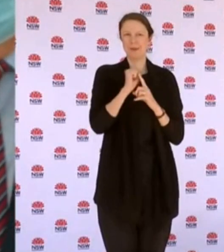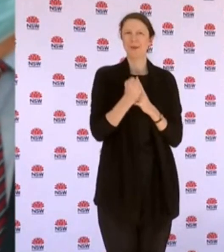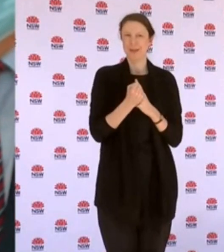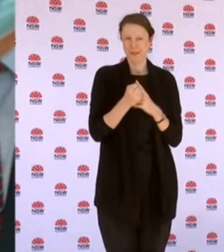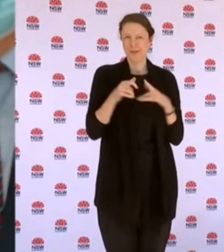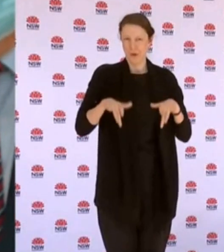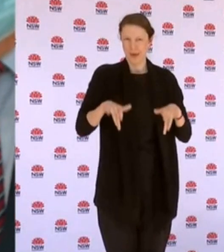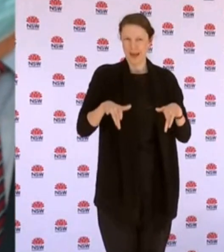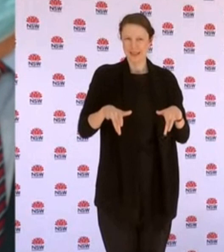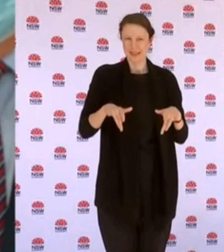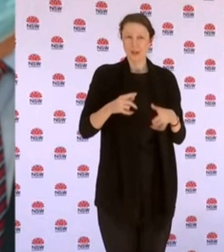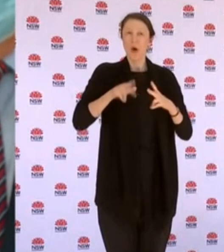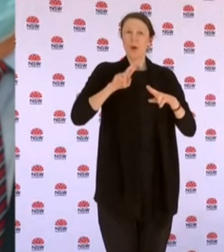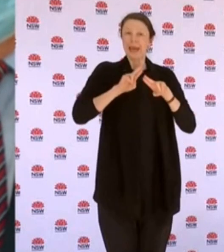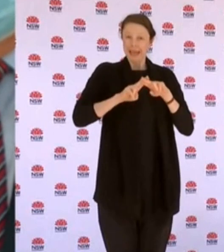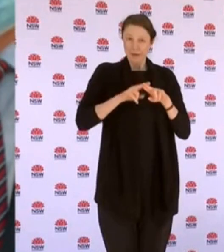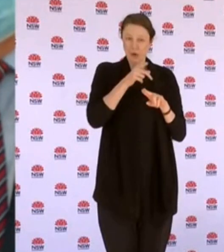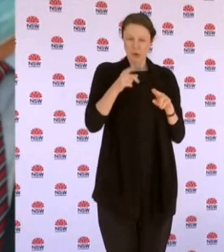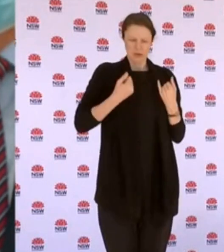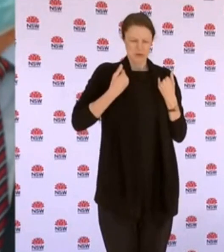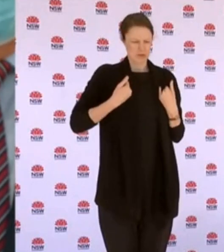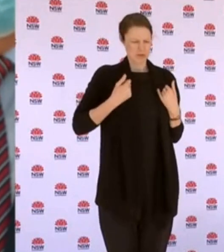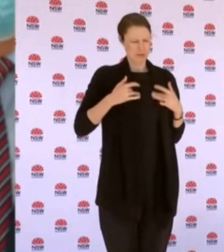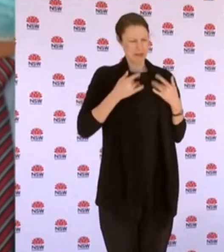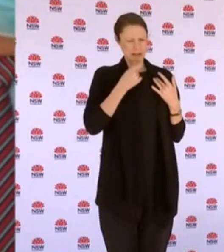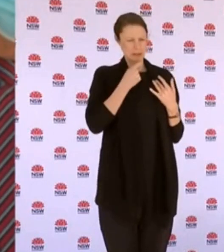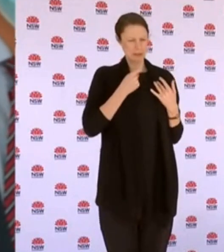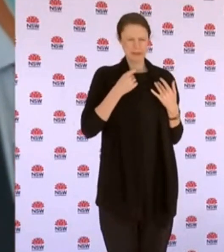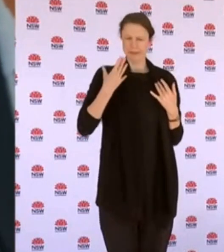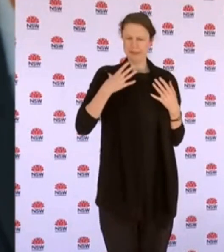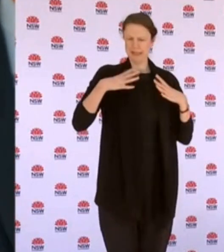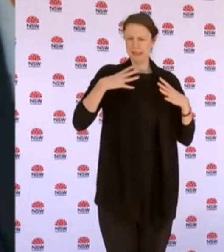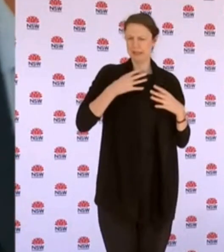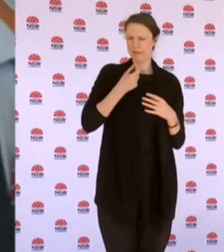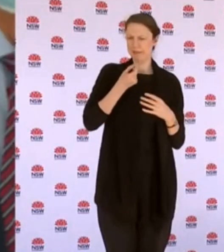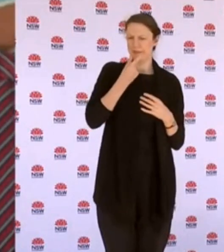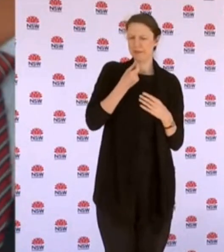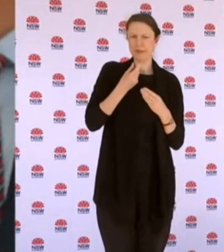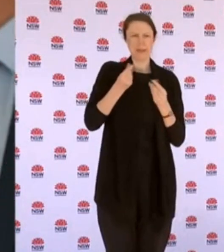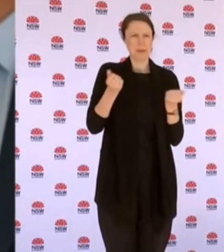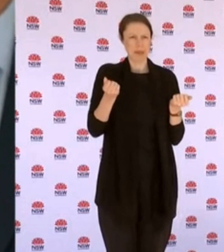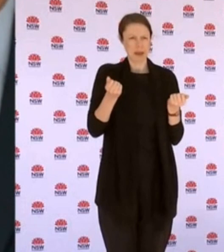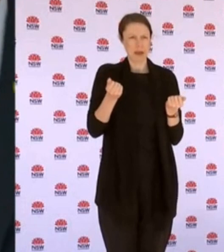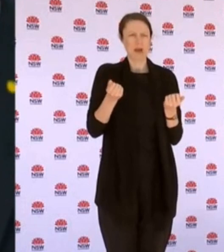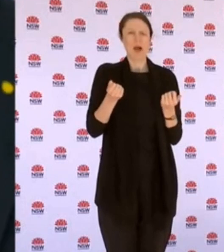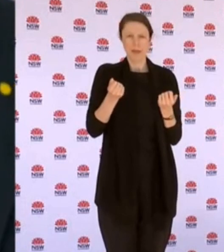Don't go yourself to the chemist. Get someone from perhaps a different household if you need some Panadol